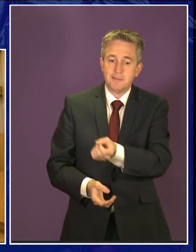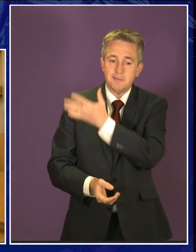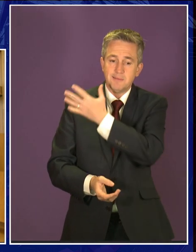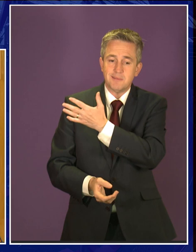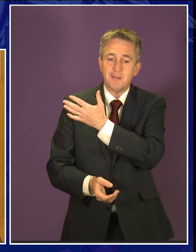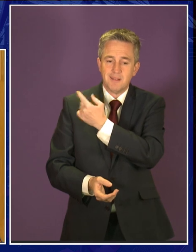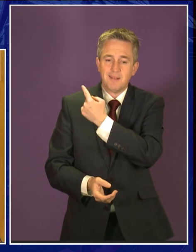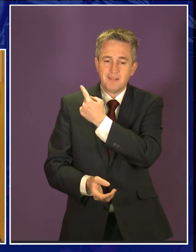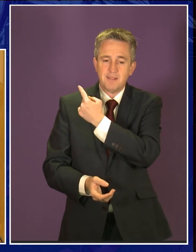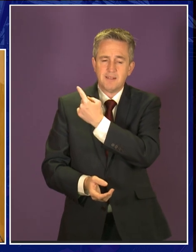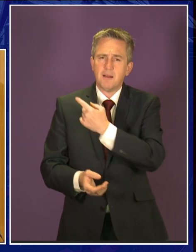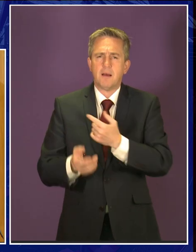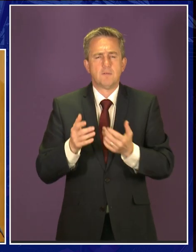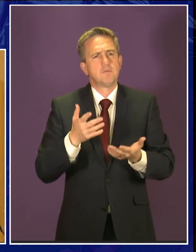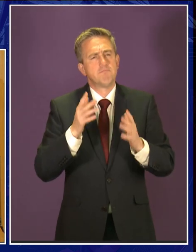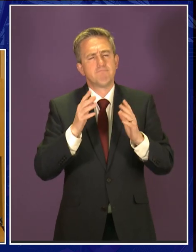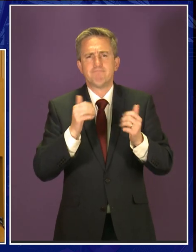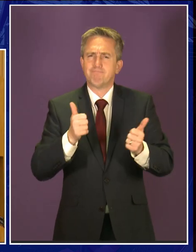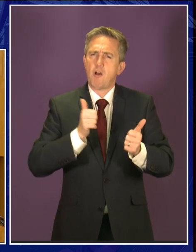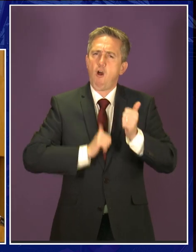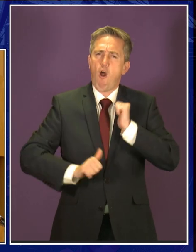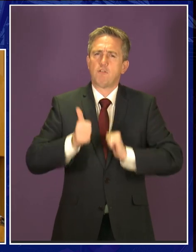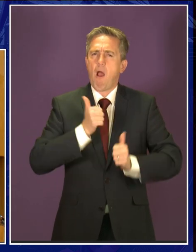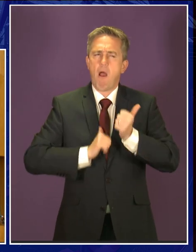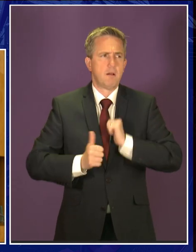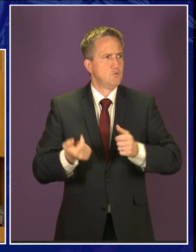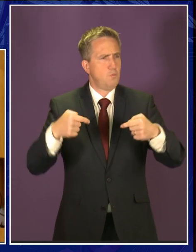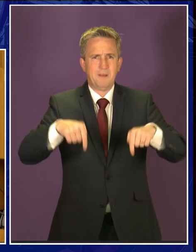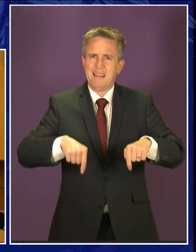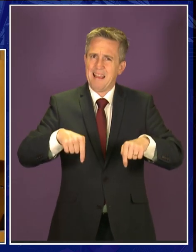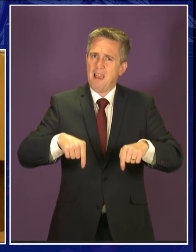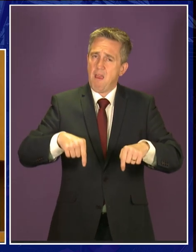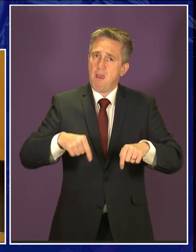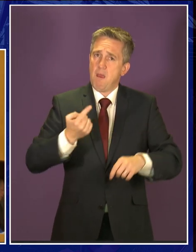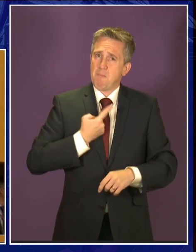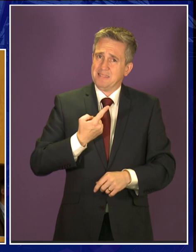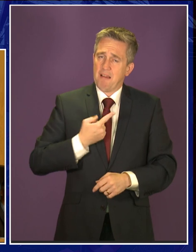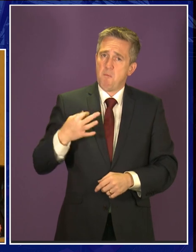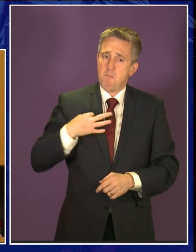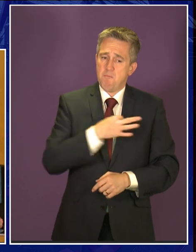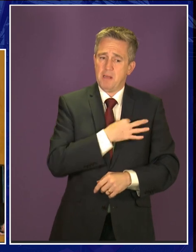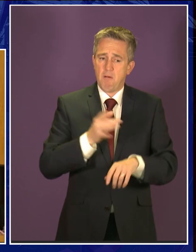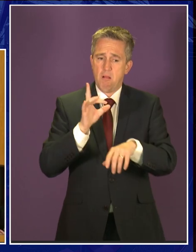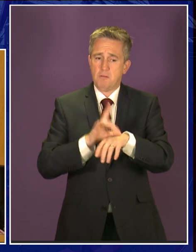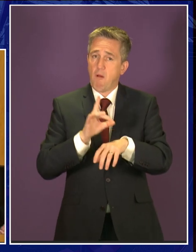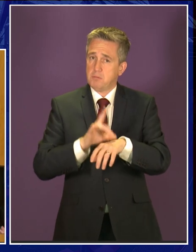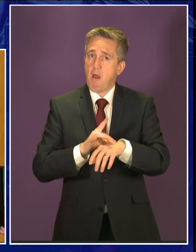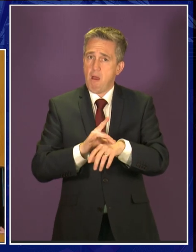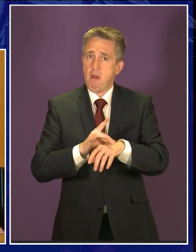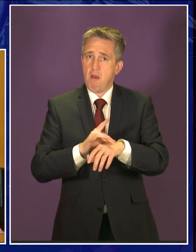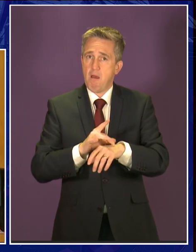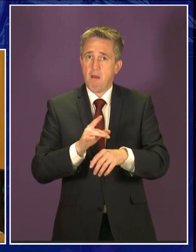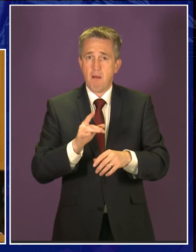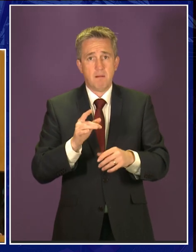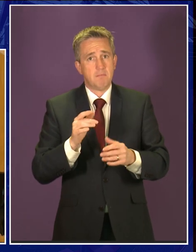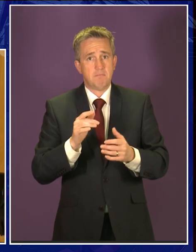I can start by saying that it's a tremendous honor and a pleasure to be here with you. I'm a medical doctor, and this is a typical physician in